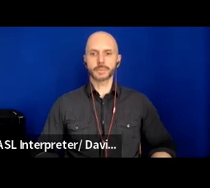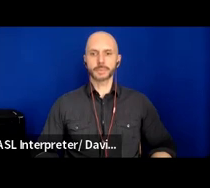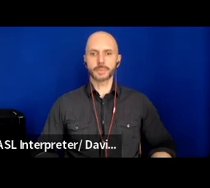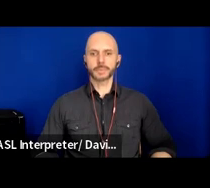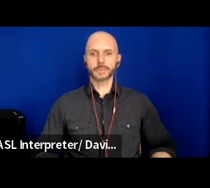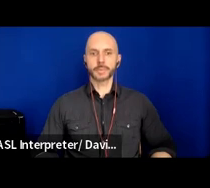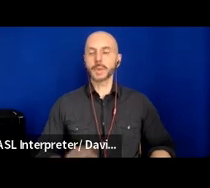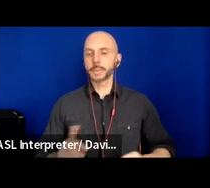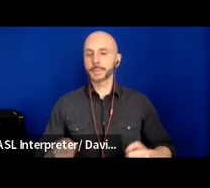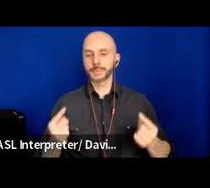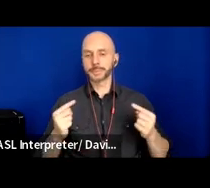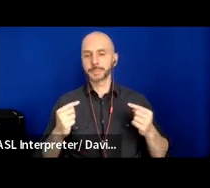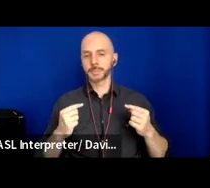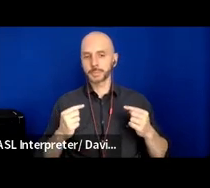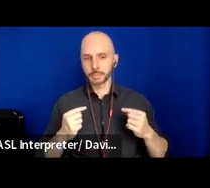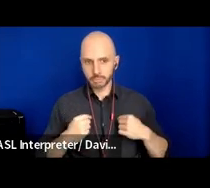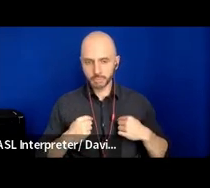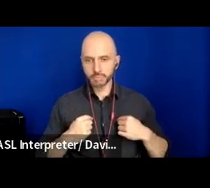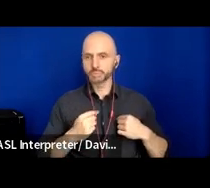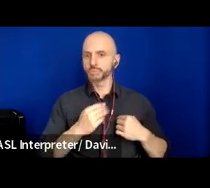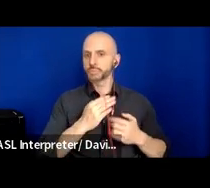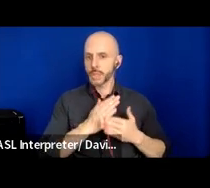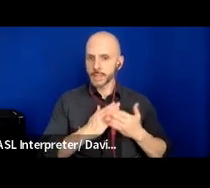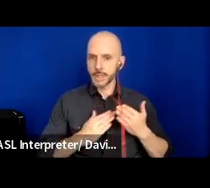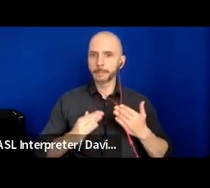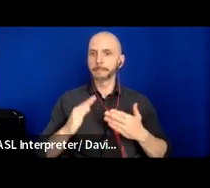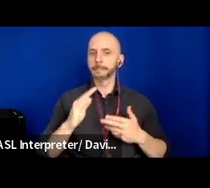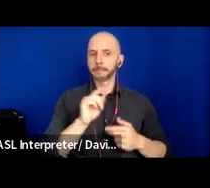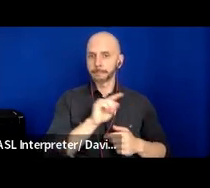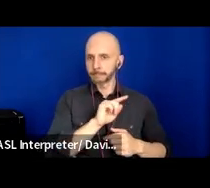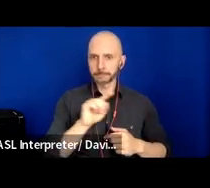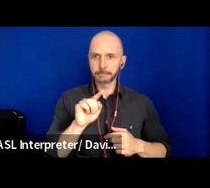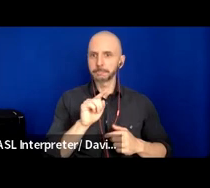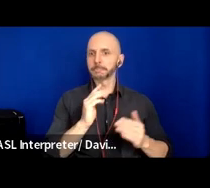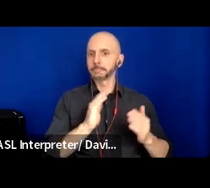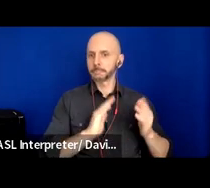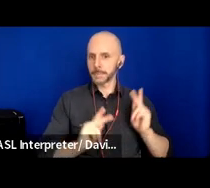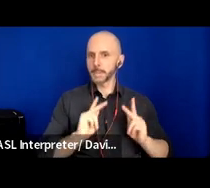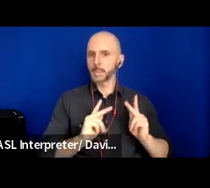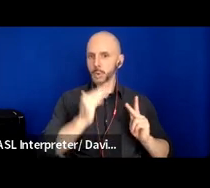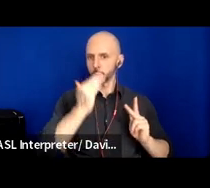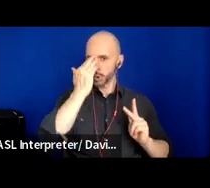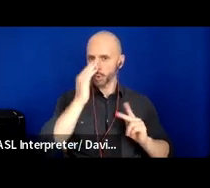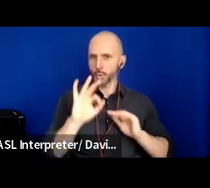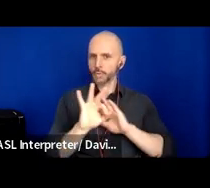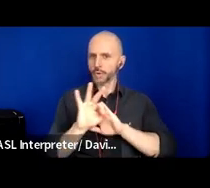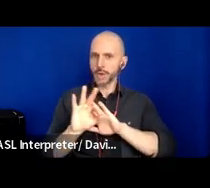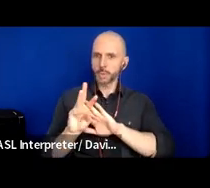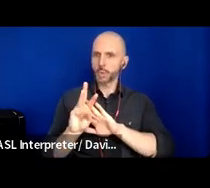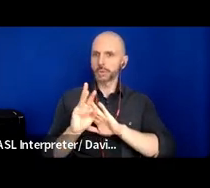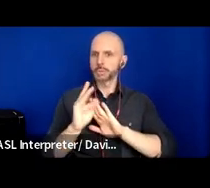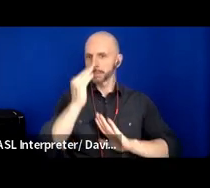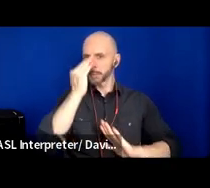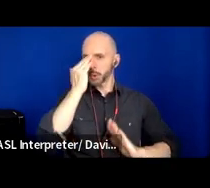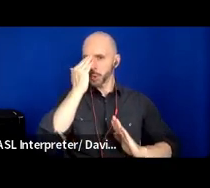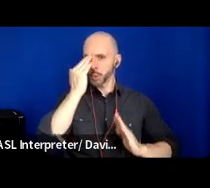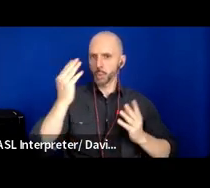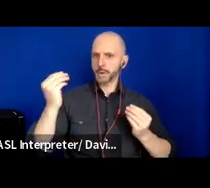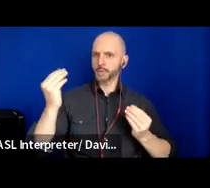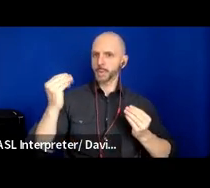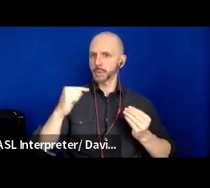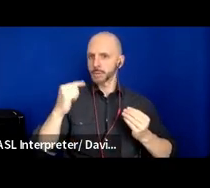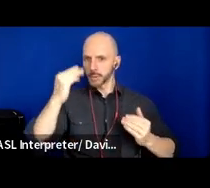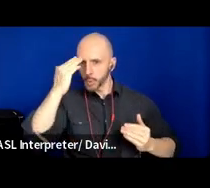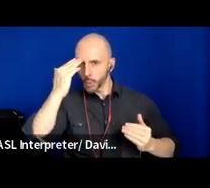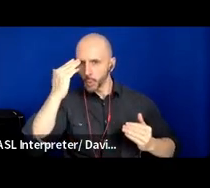same information, or even just to sort of create the grounding for the conversation moving forward, we want to check in with each other, make sure, are we on the same page? Do